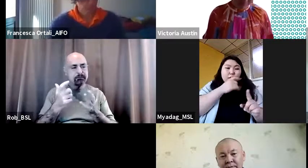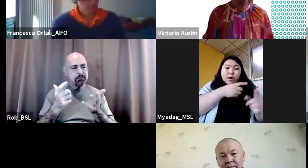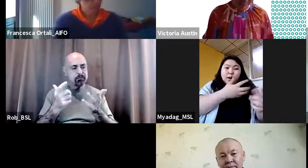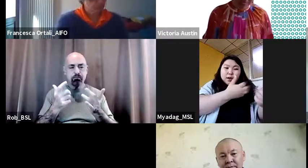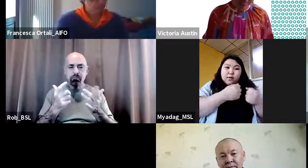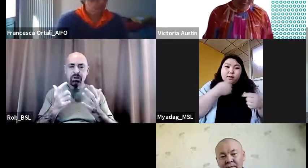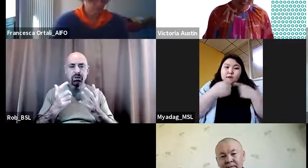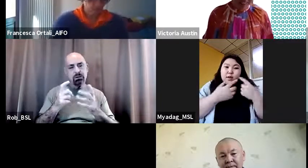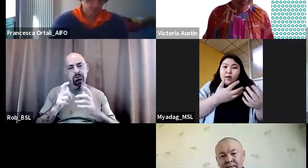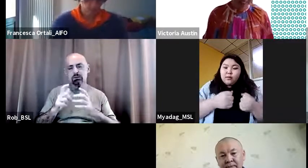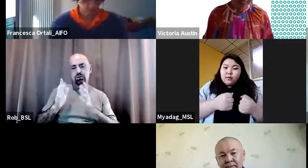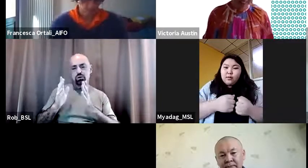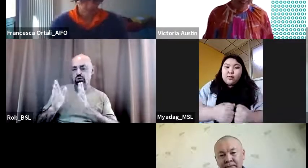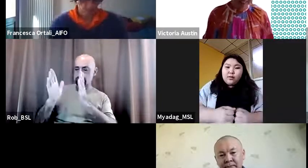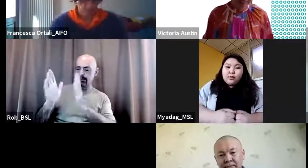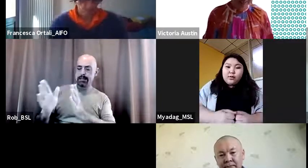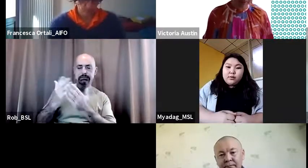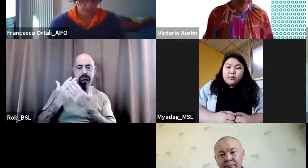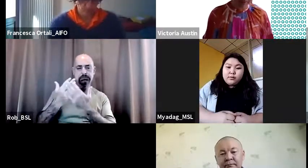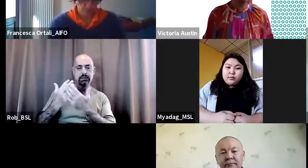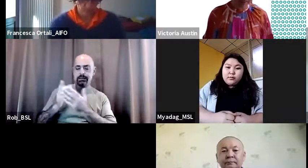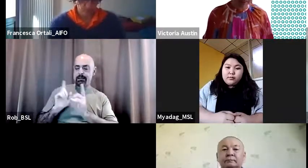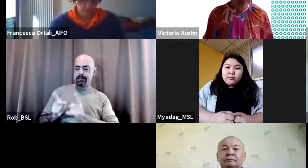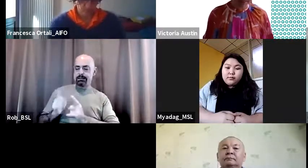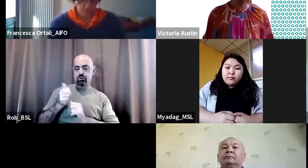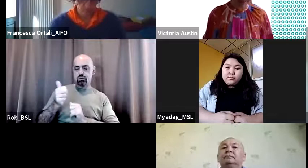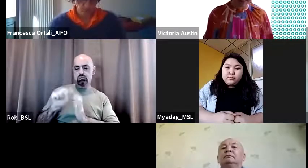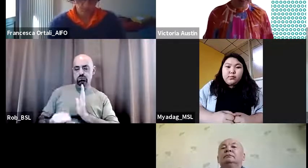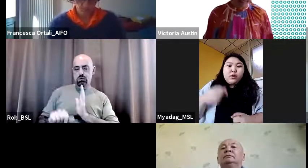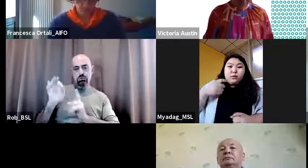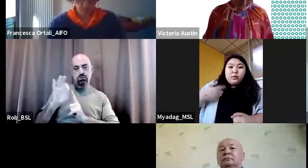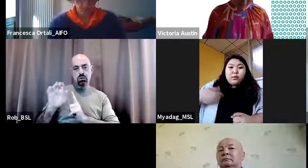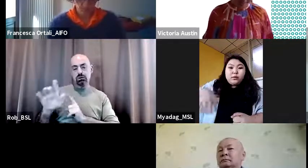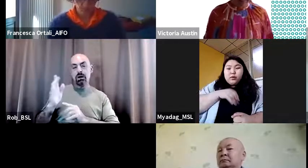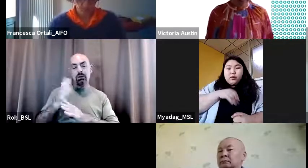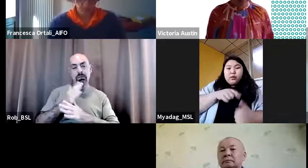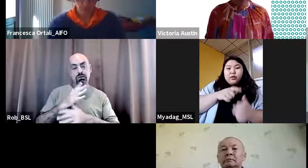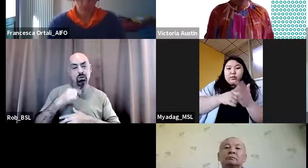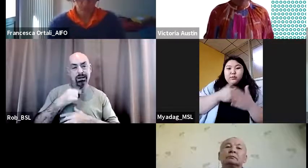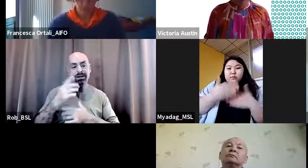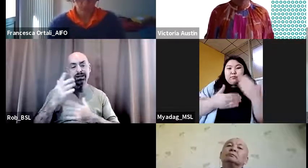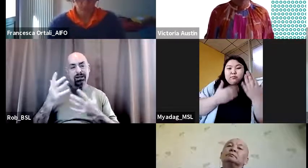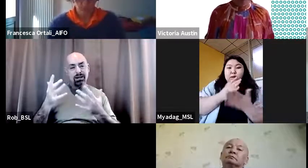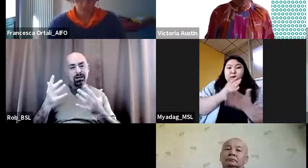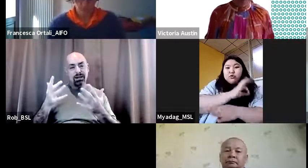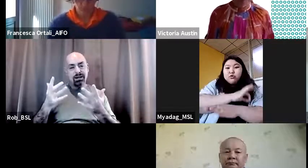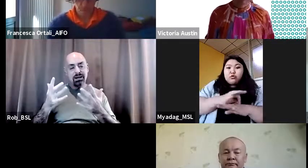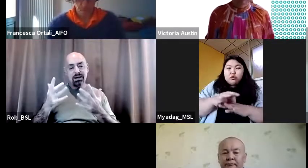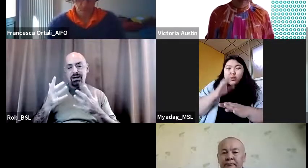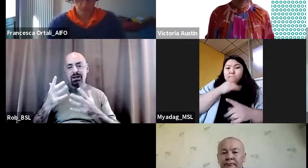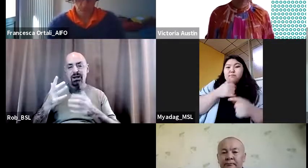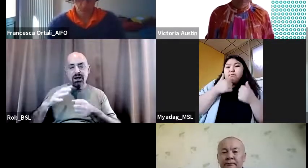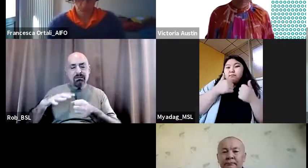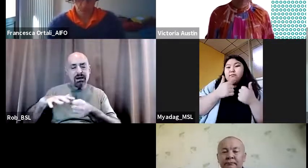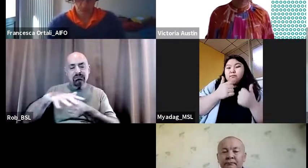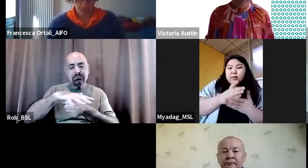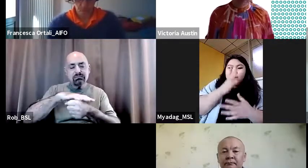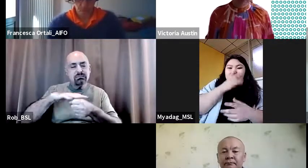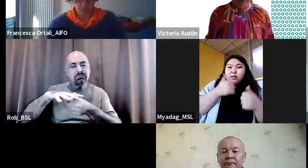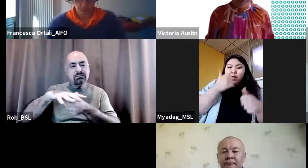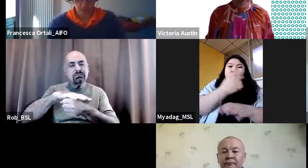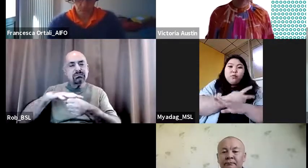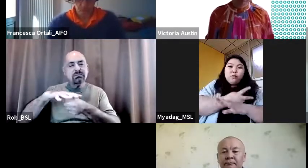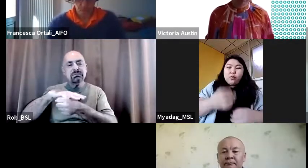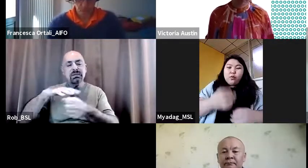good case study, a very good starting point, and especially because we are addressing peri-urban area of Mongolia, which are